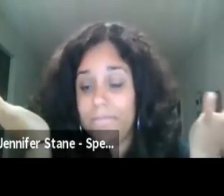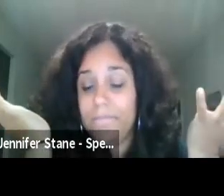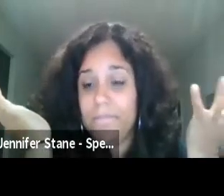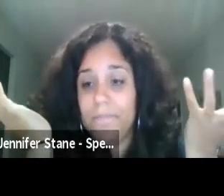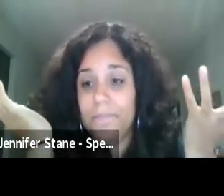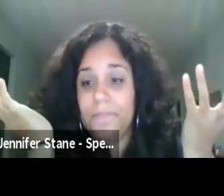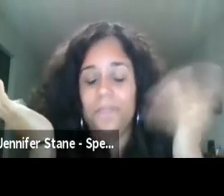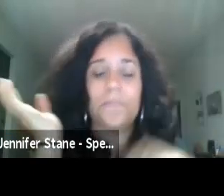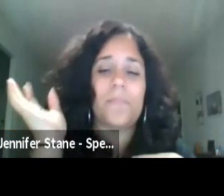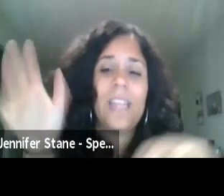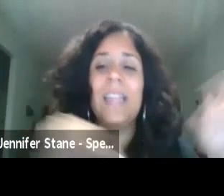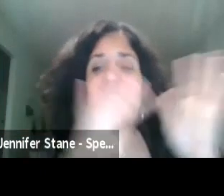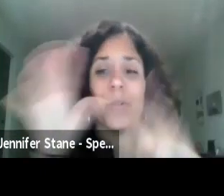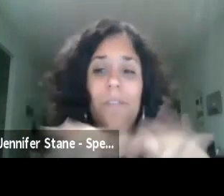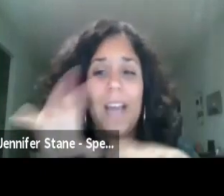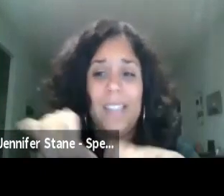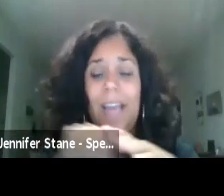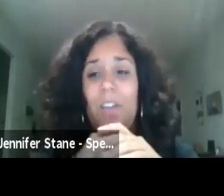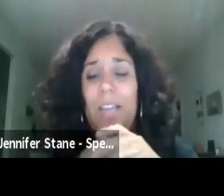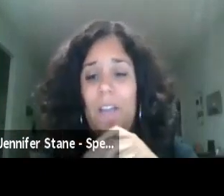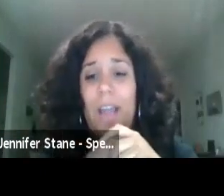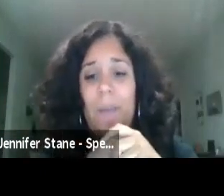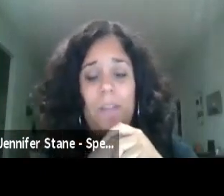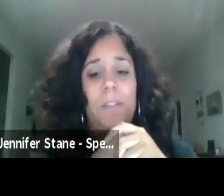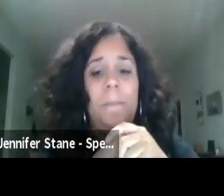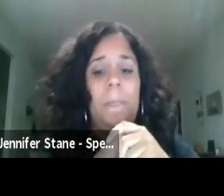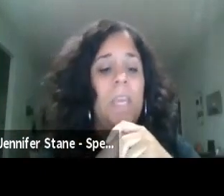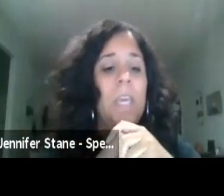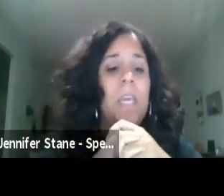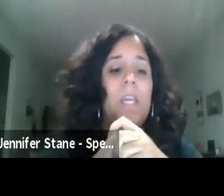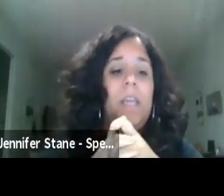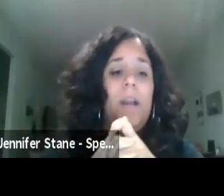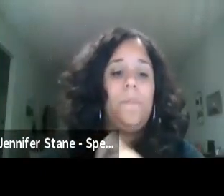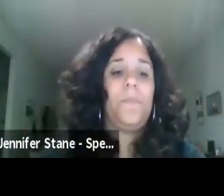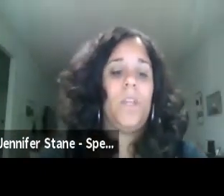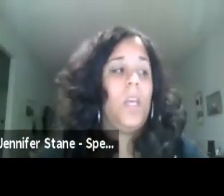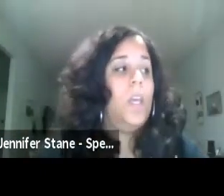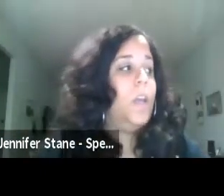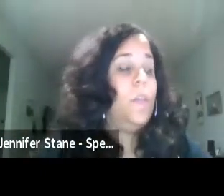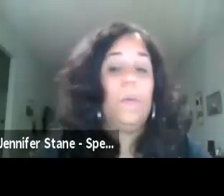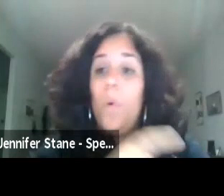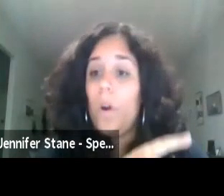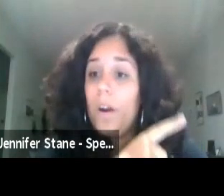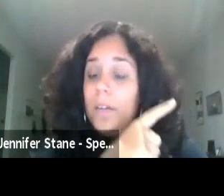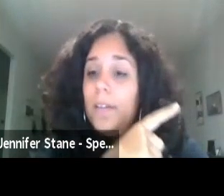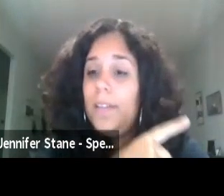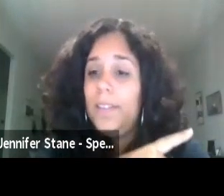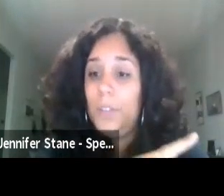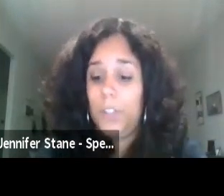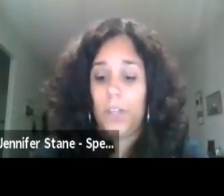cavity. And that's sort of that cycle and how that happens. Now, the